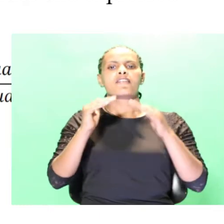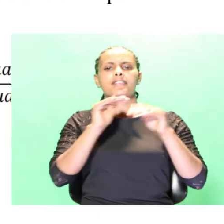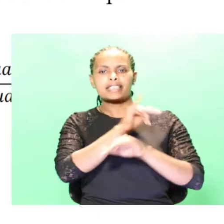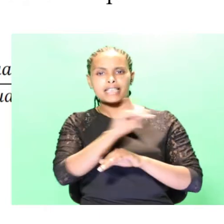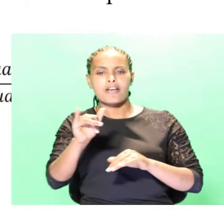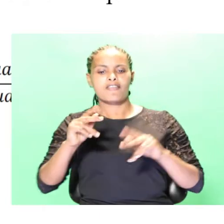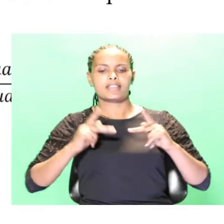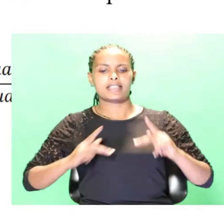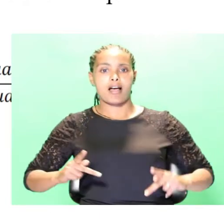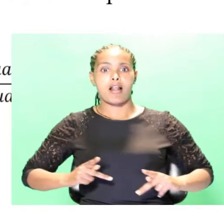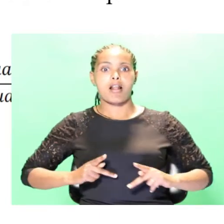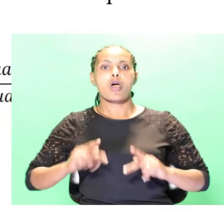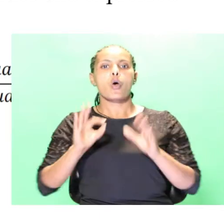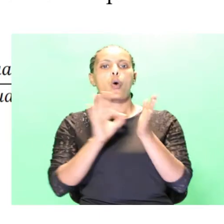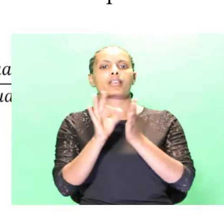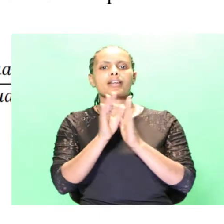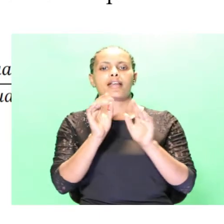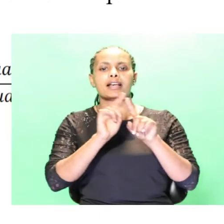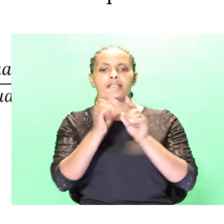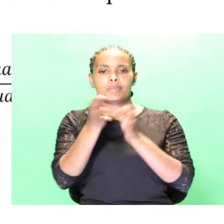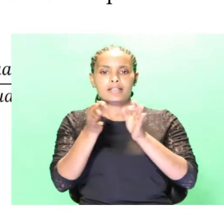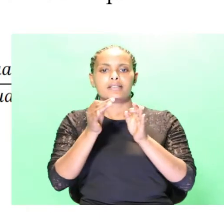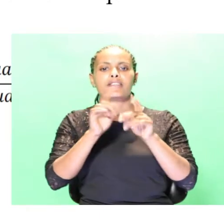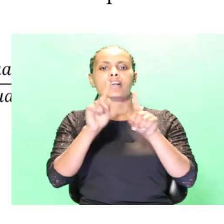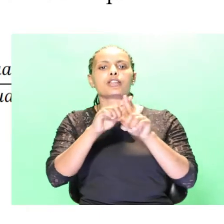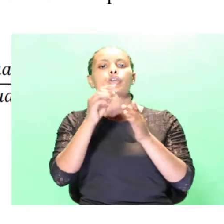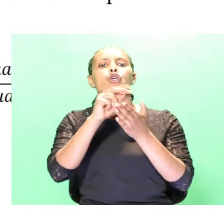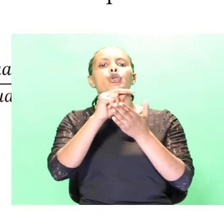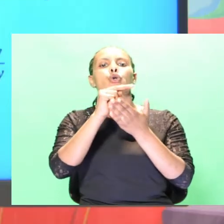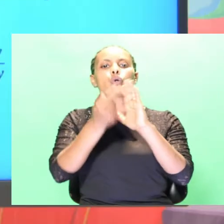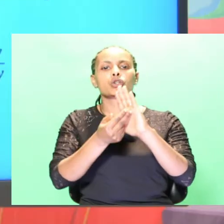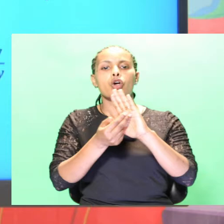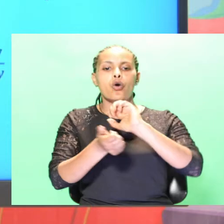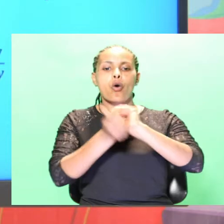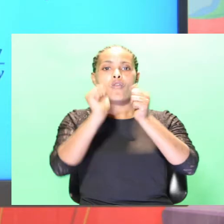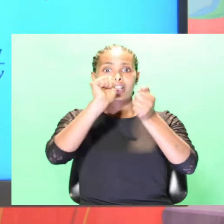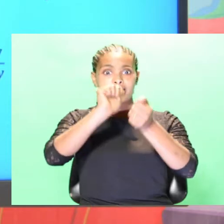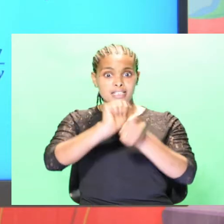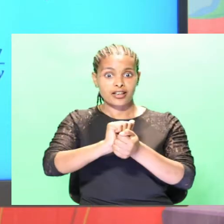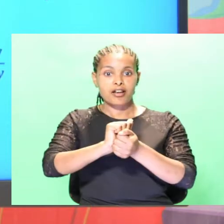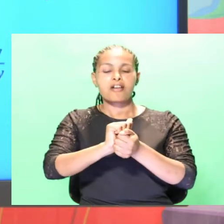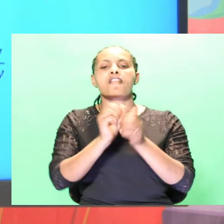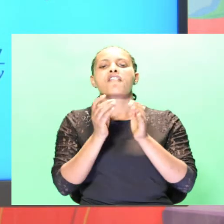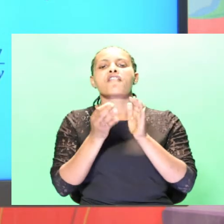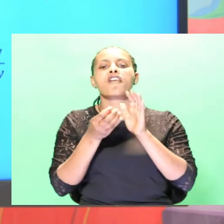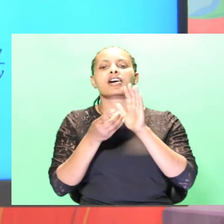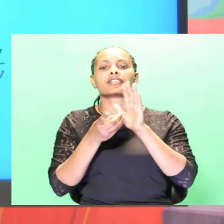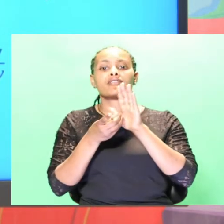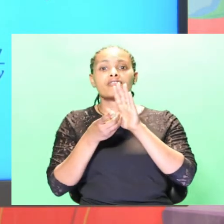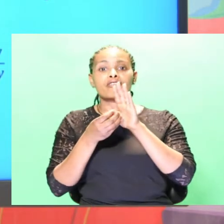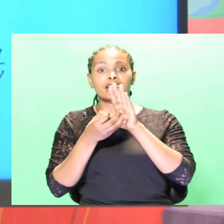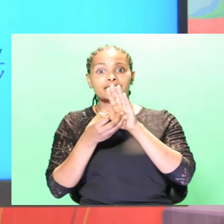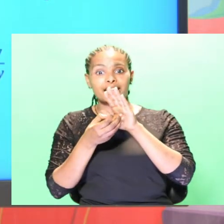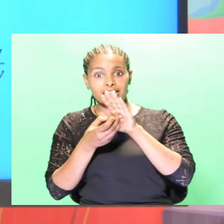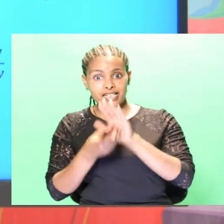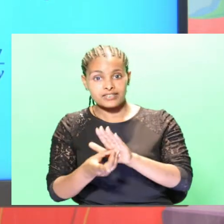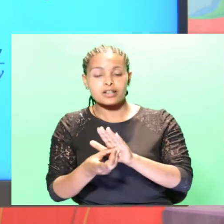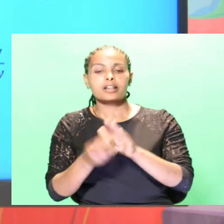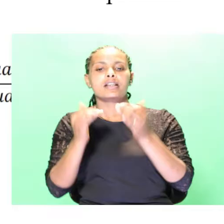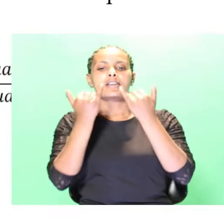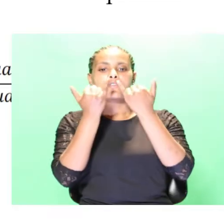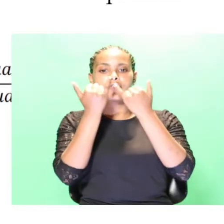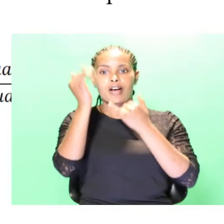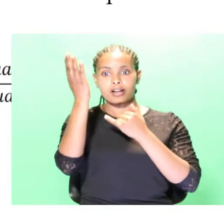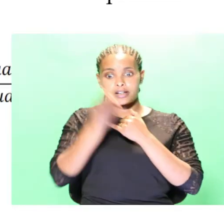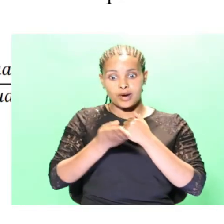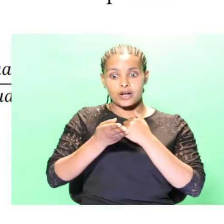quantities and expressed in different units. Conversion factor equal unit of desired quantity divided